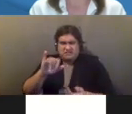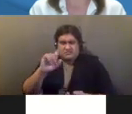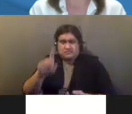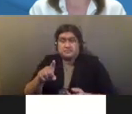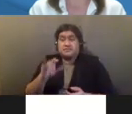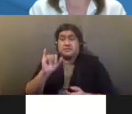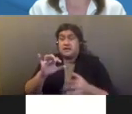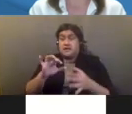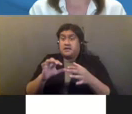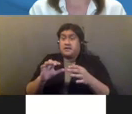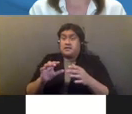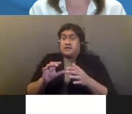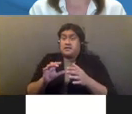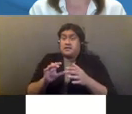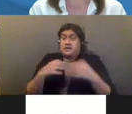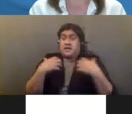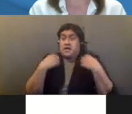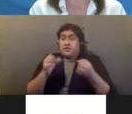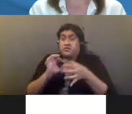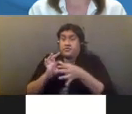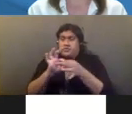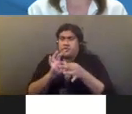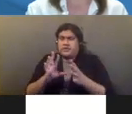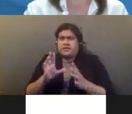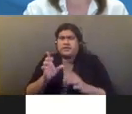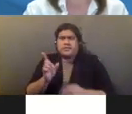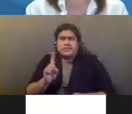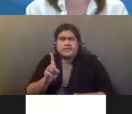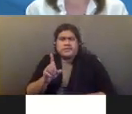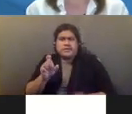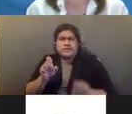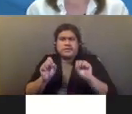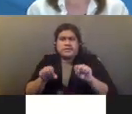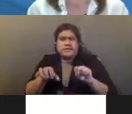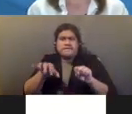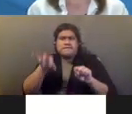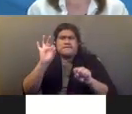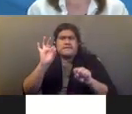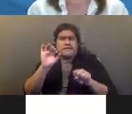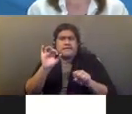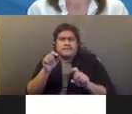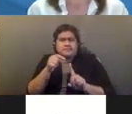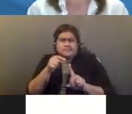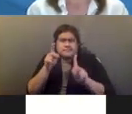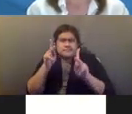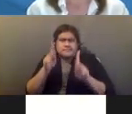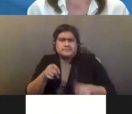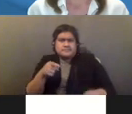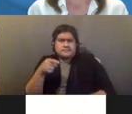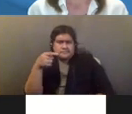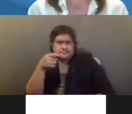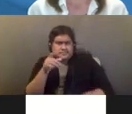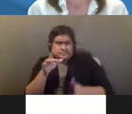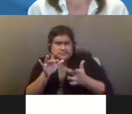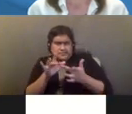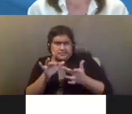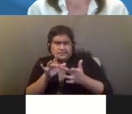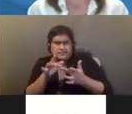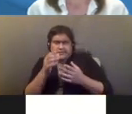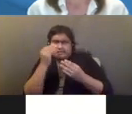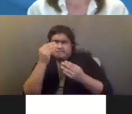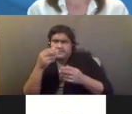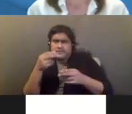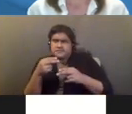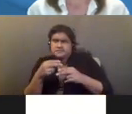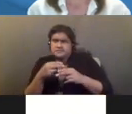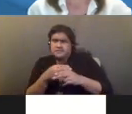would they be, where could we find them within the contact info slide? Is it through the